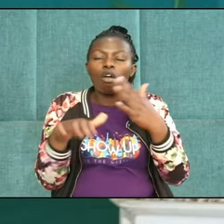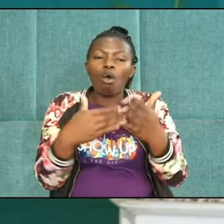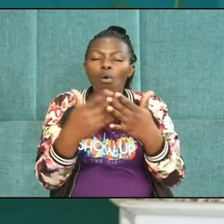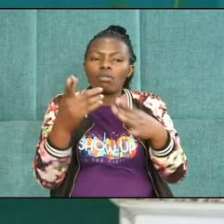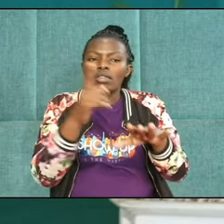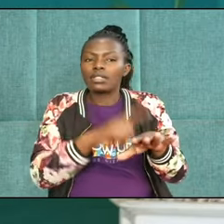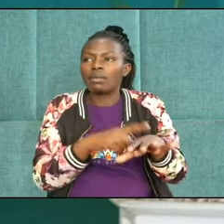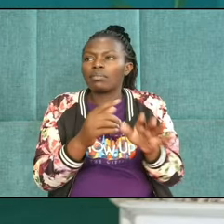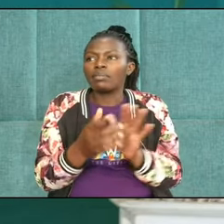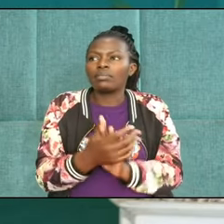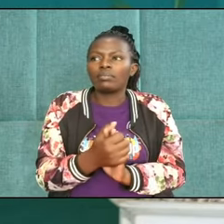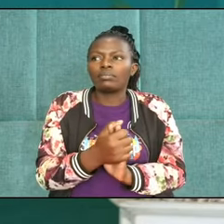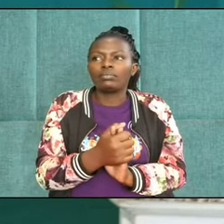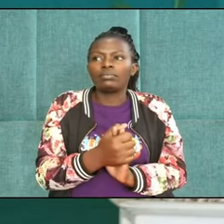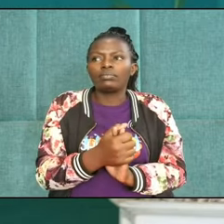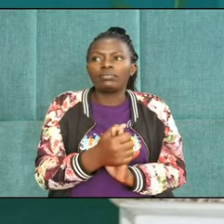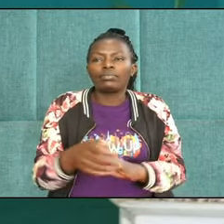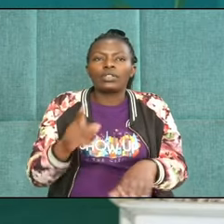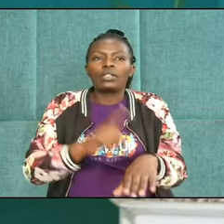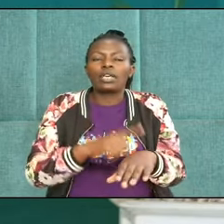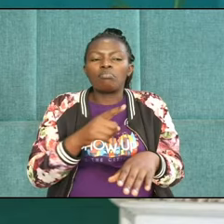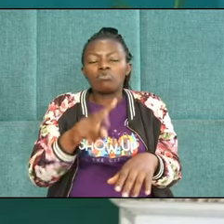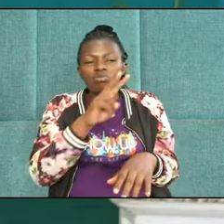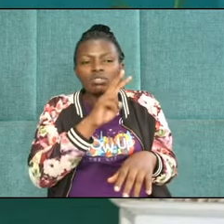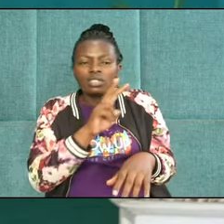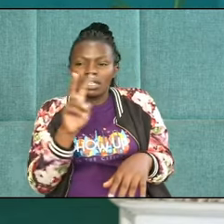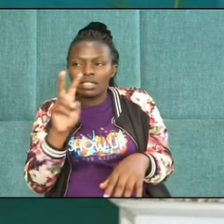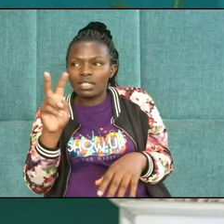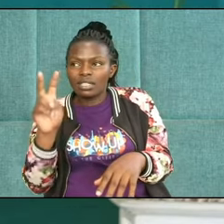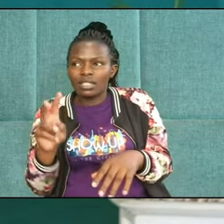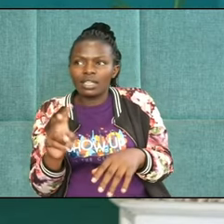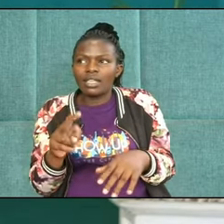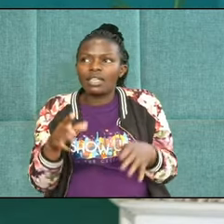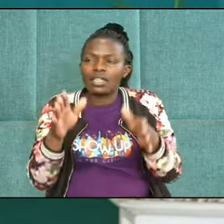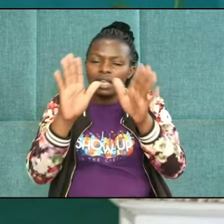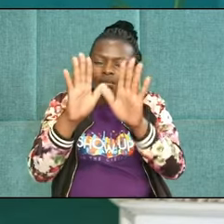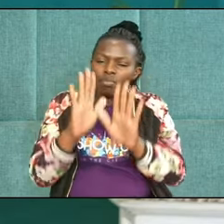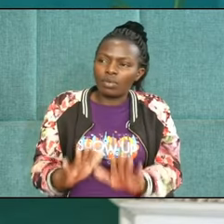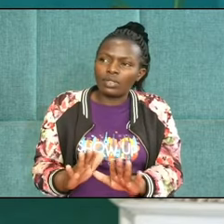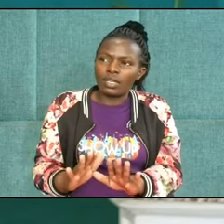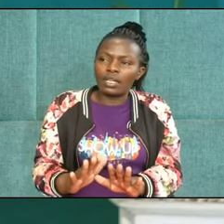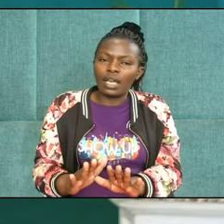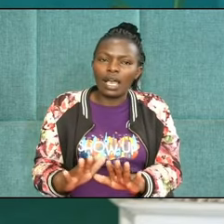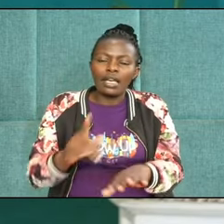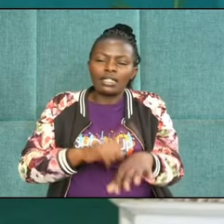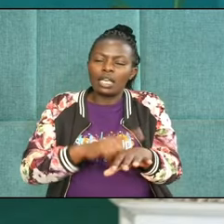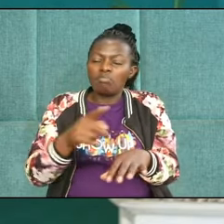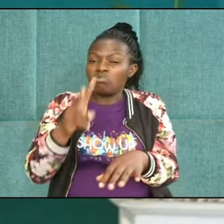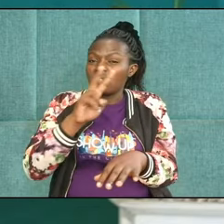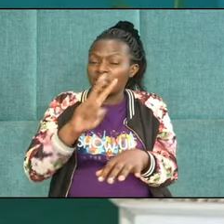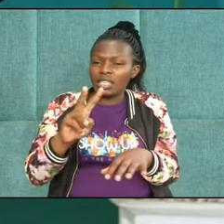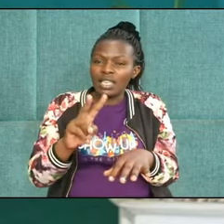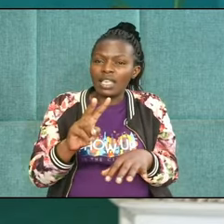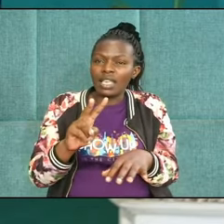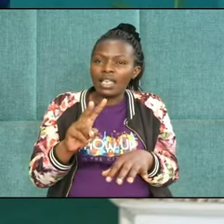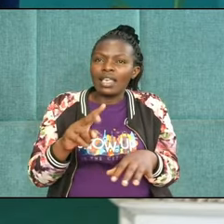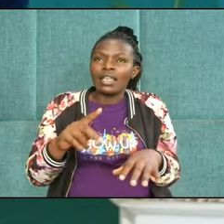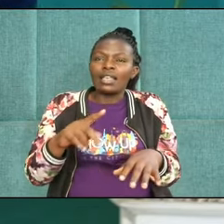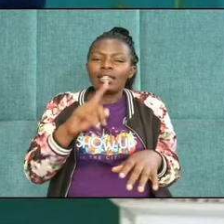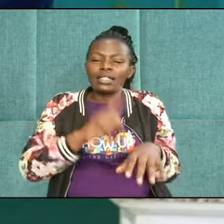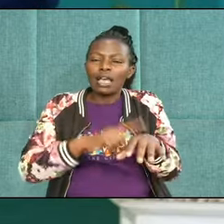imperative. And when you check the correspondence, it says, when you ask, what happens? You will